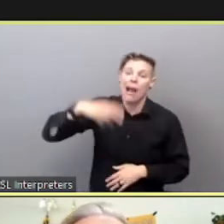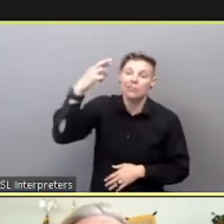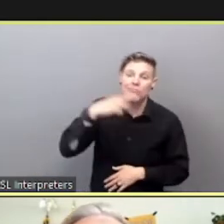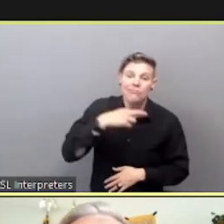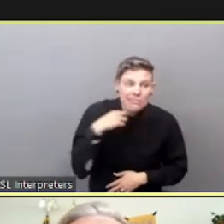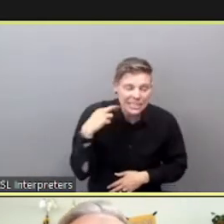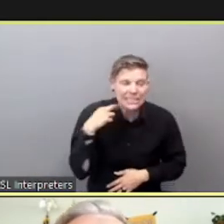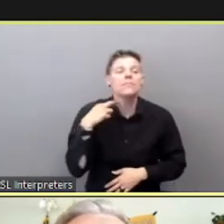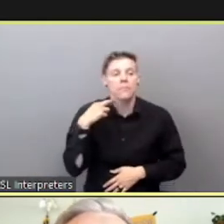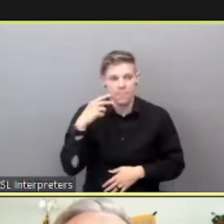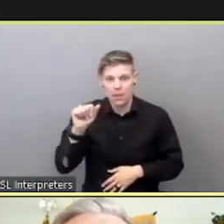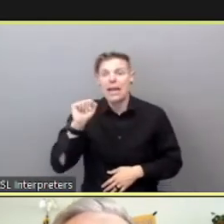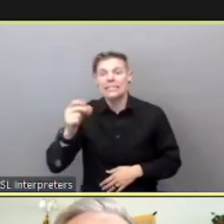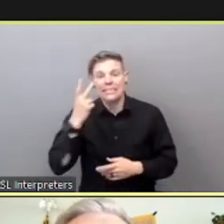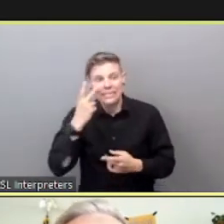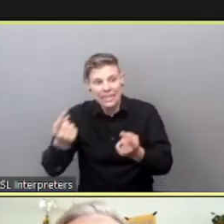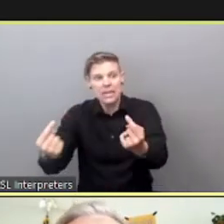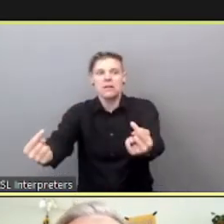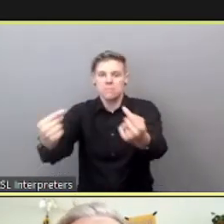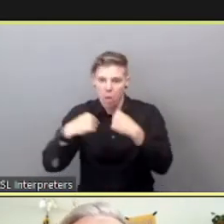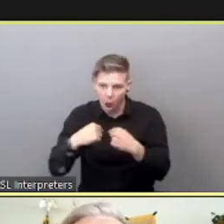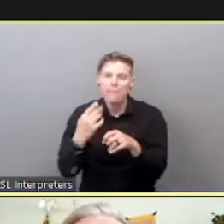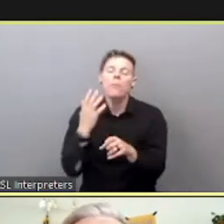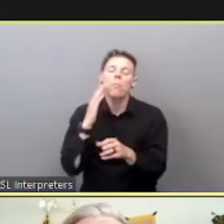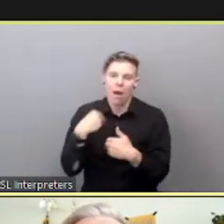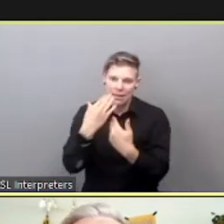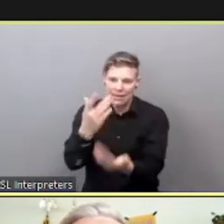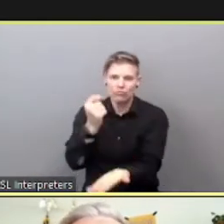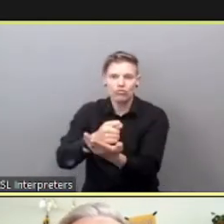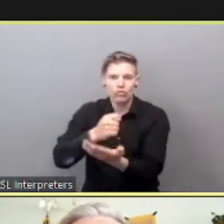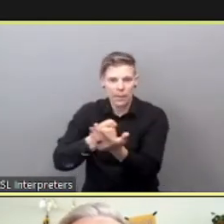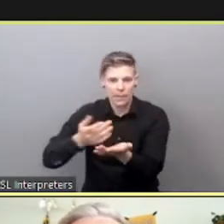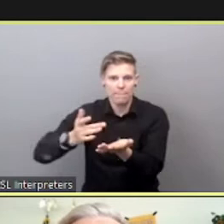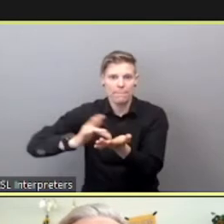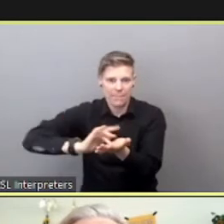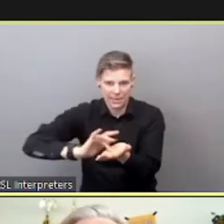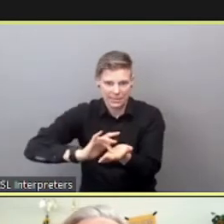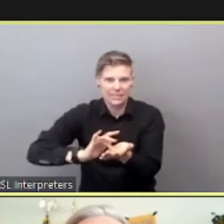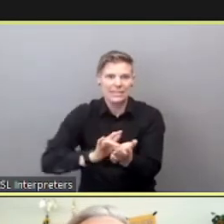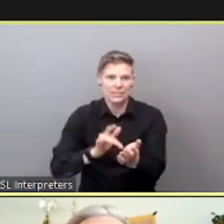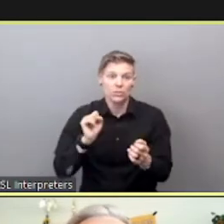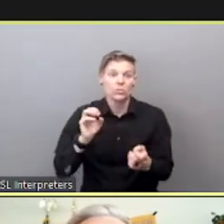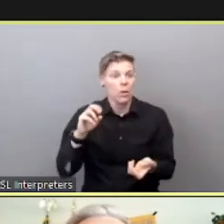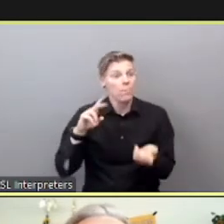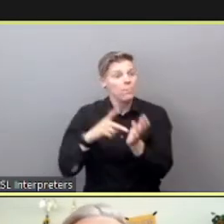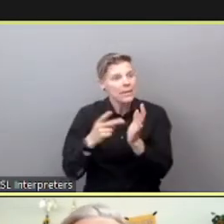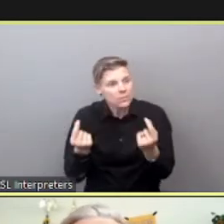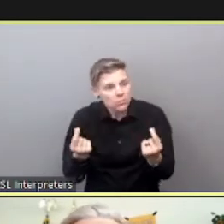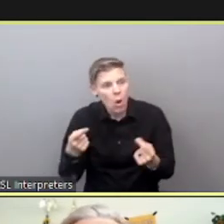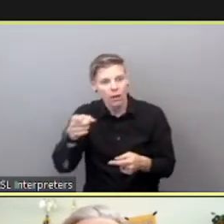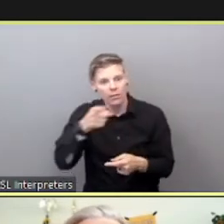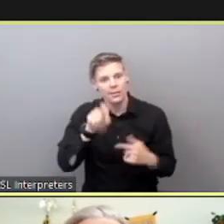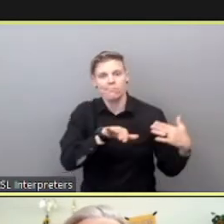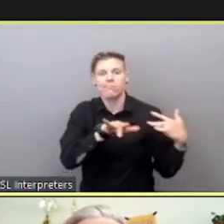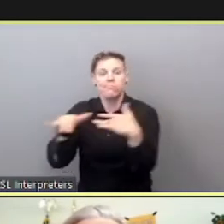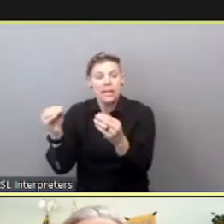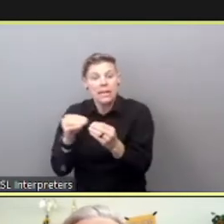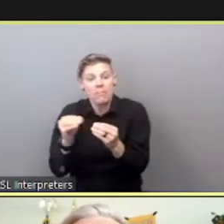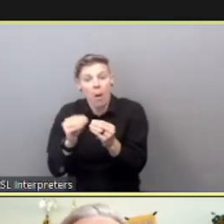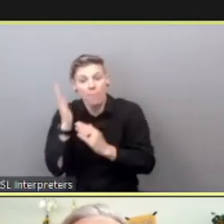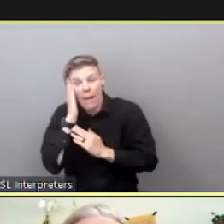treated. That's something we can do to drastically lower our hospitalization rate. We'll lower hospitalizations by as much